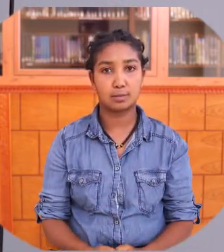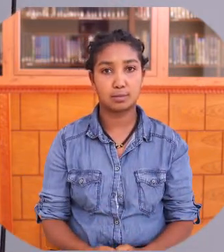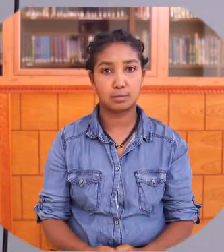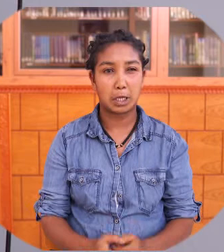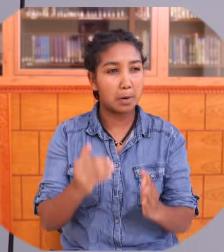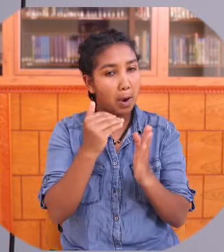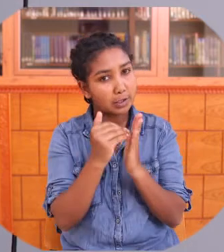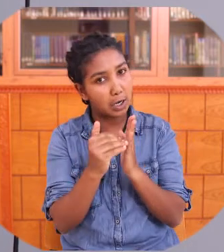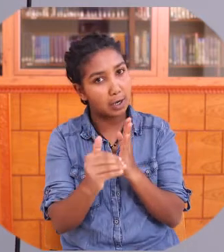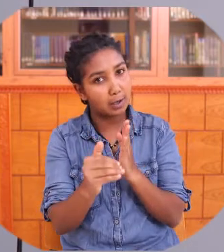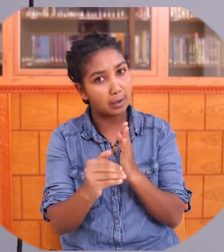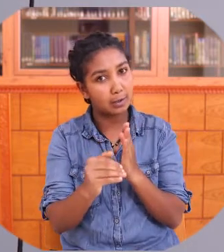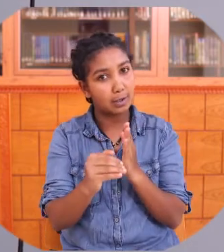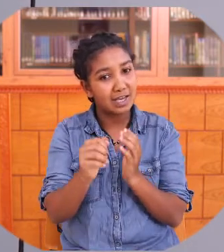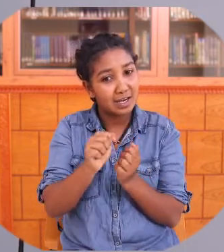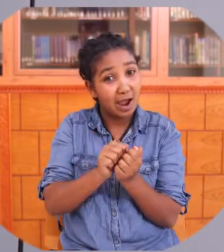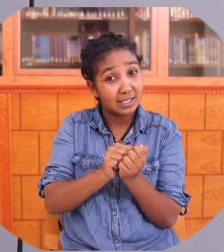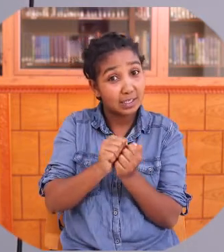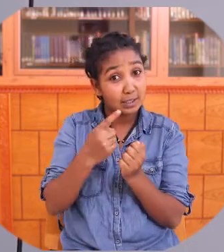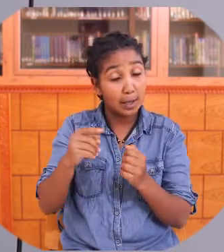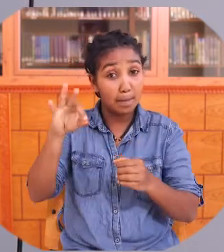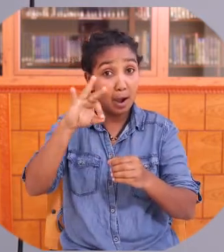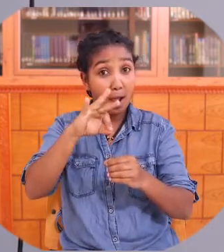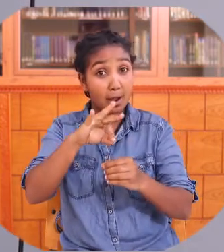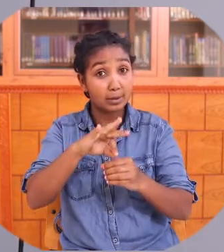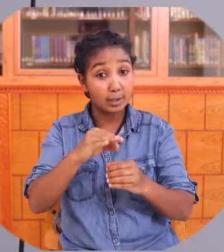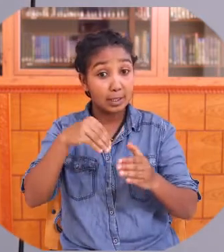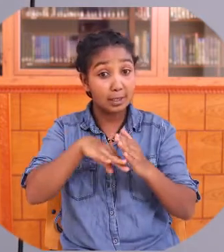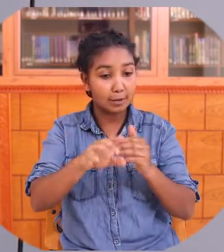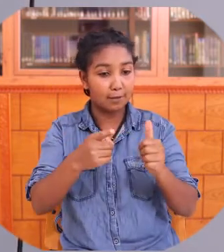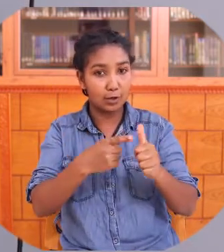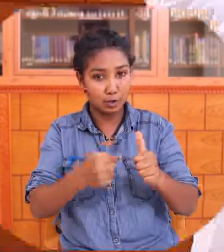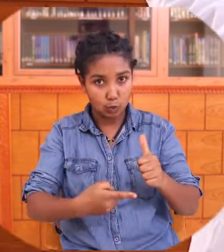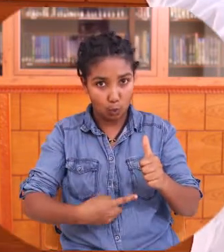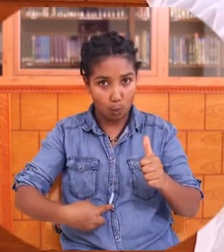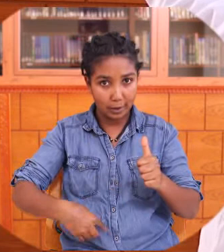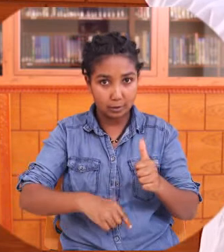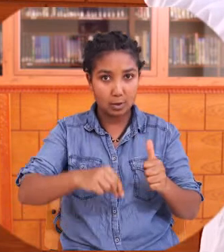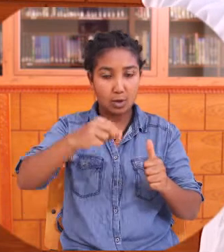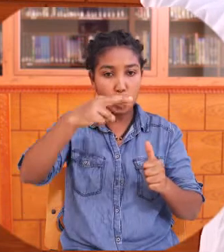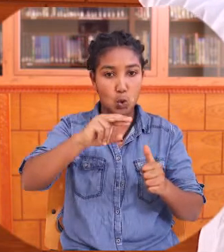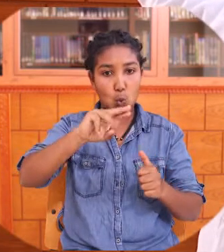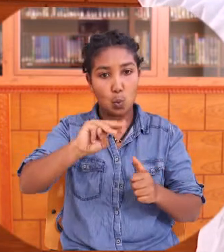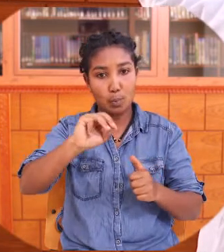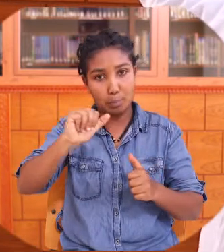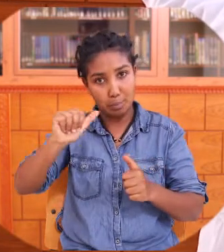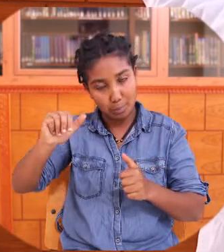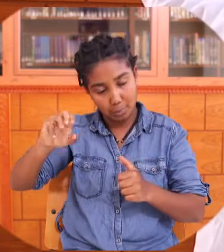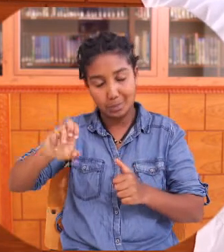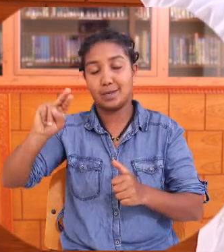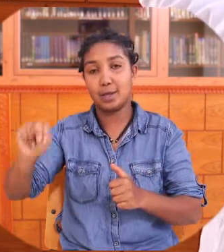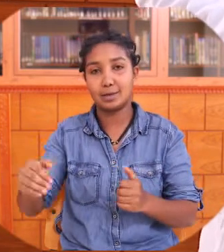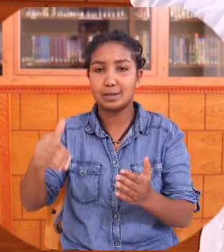and partially digest the plant matter in the first stomach rumen, and then they chew